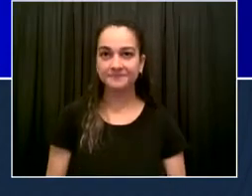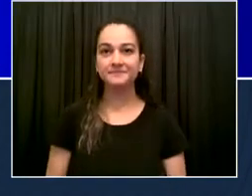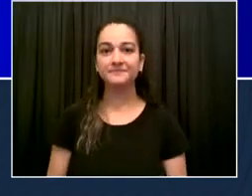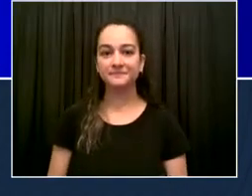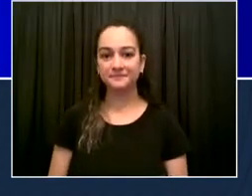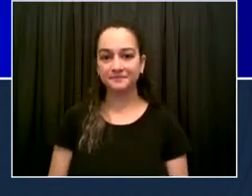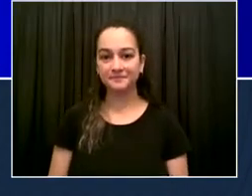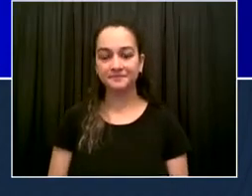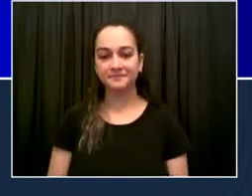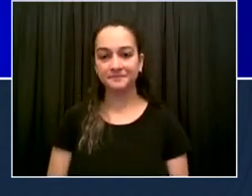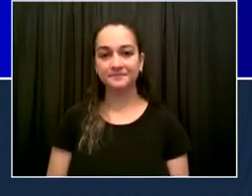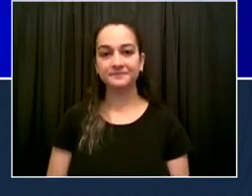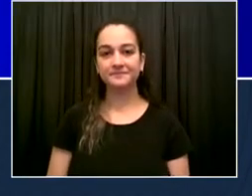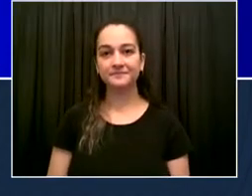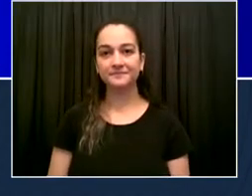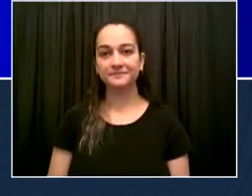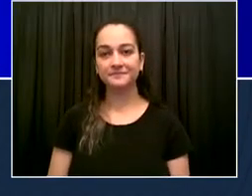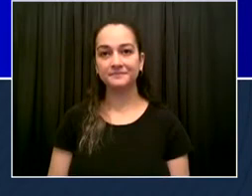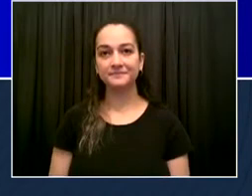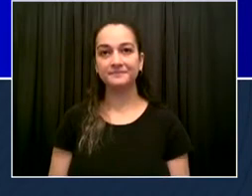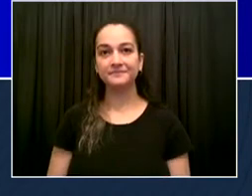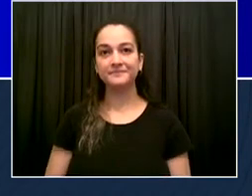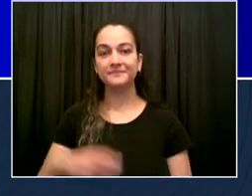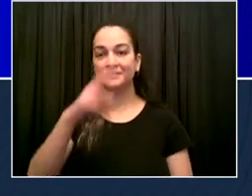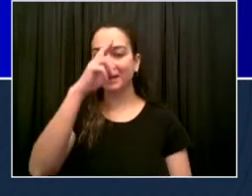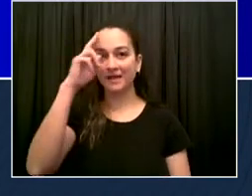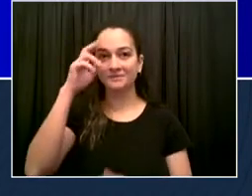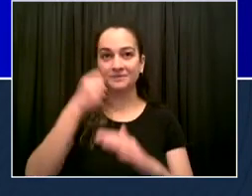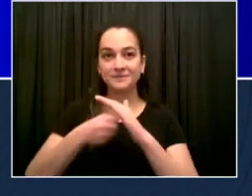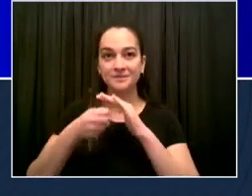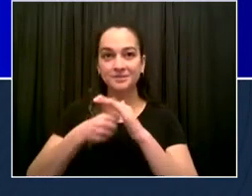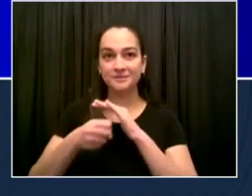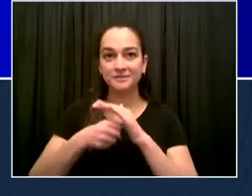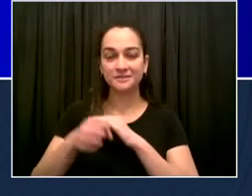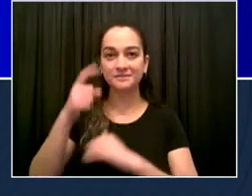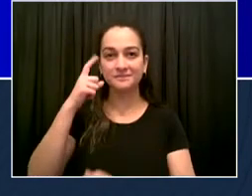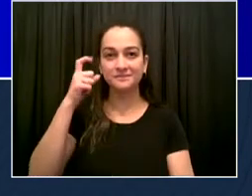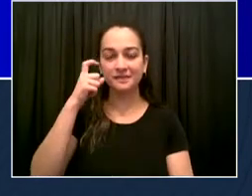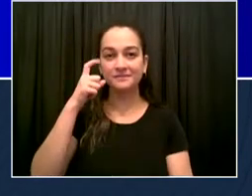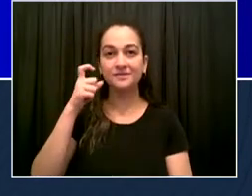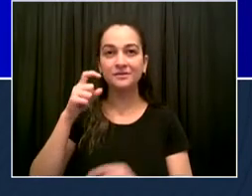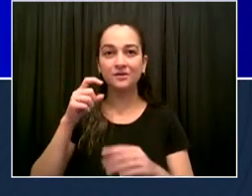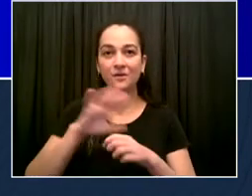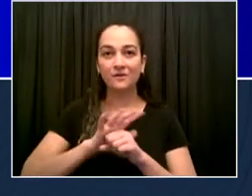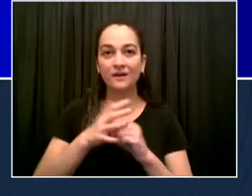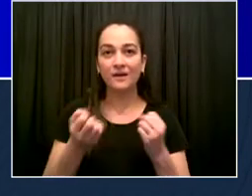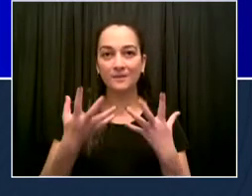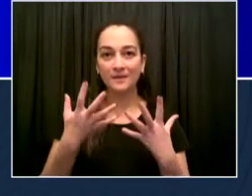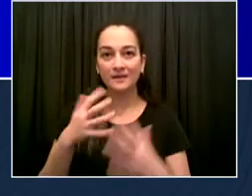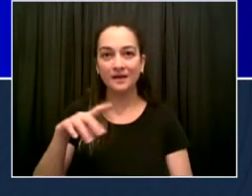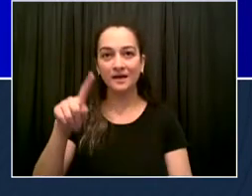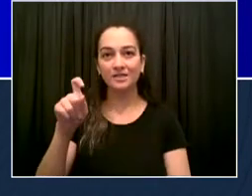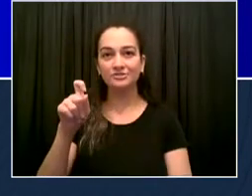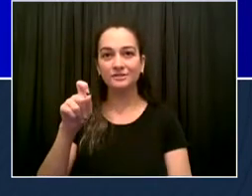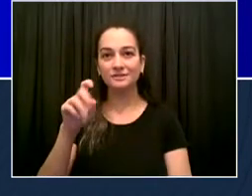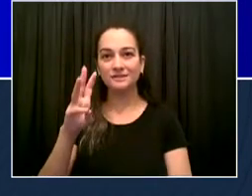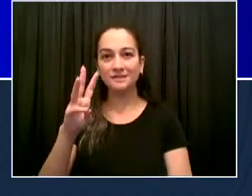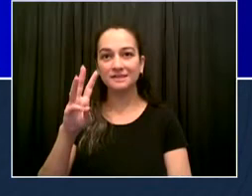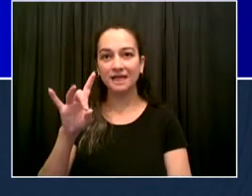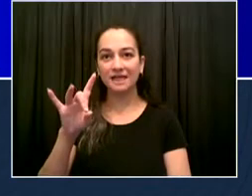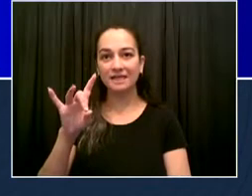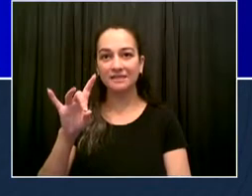number of people admitted to New York City hospitals for suspected COVID-19. Today's report, 168 patients. Confirmed positivity